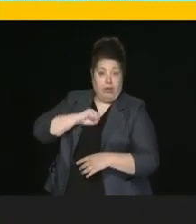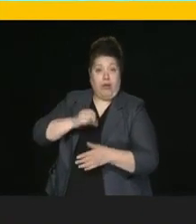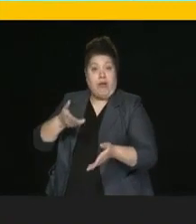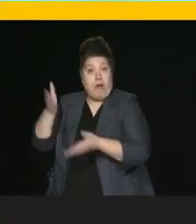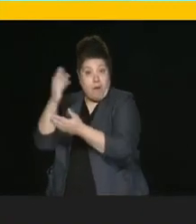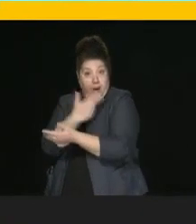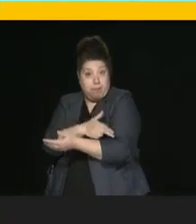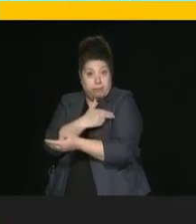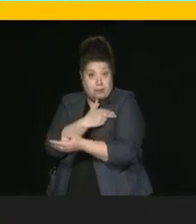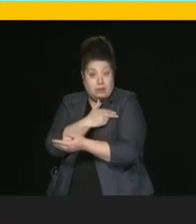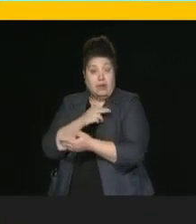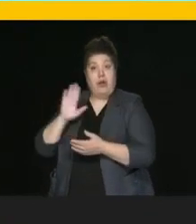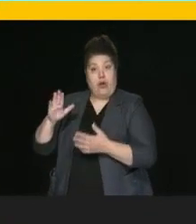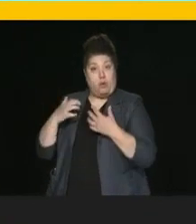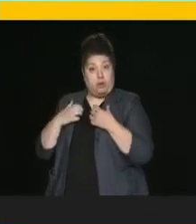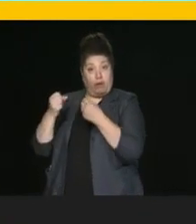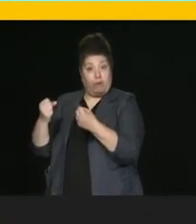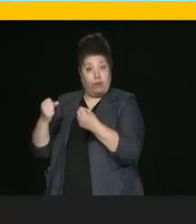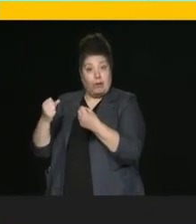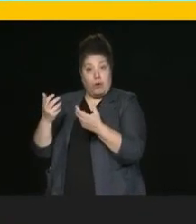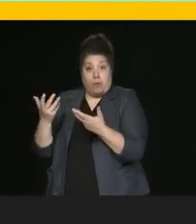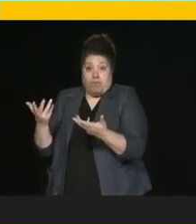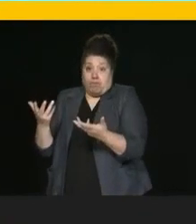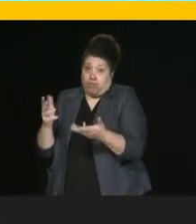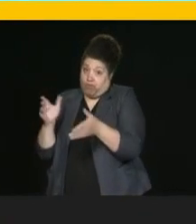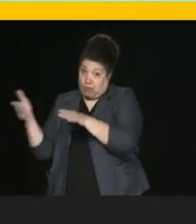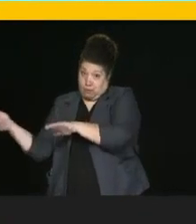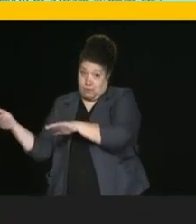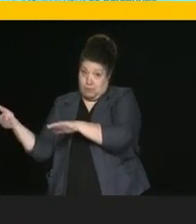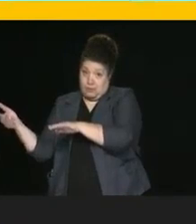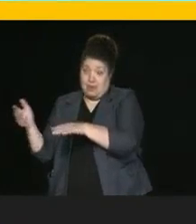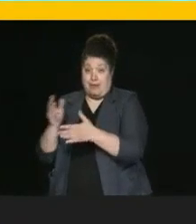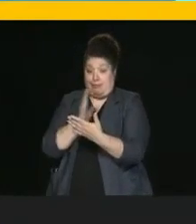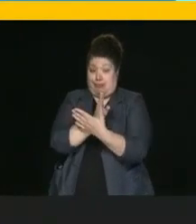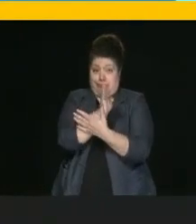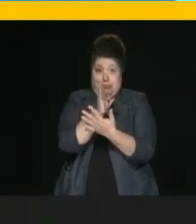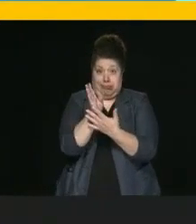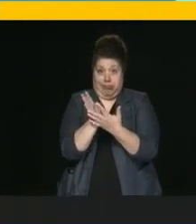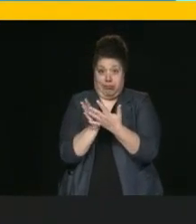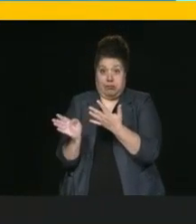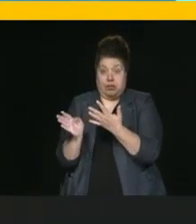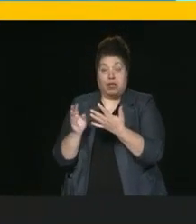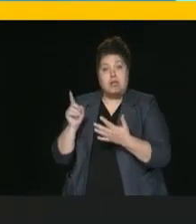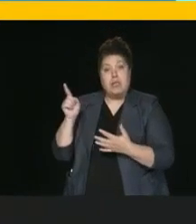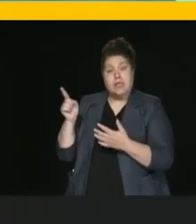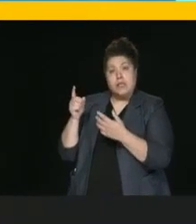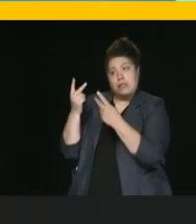death. The consideration of all these factors produces modeling scenarios.